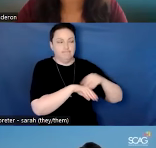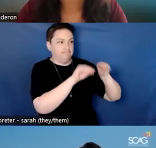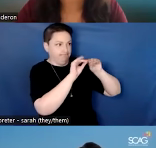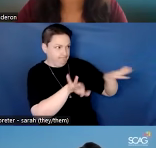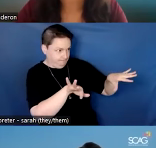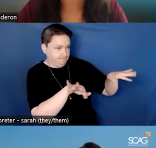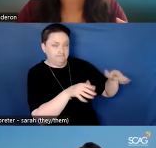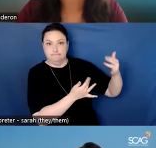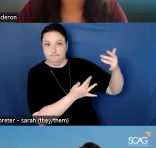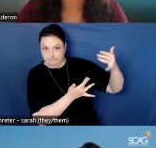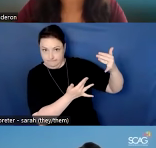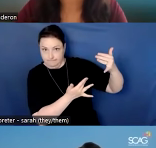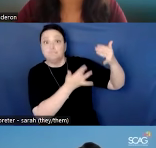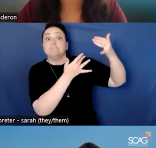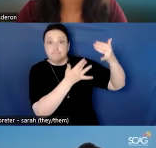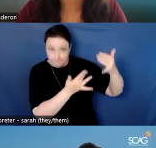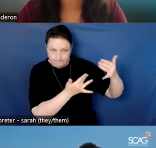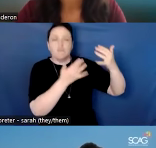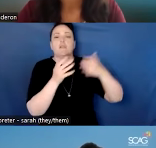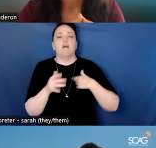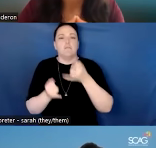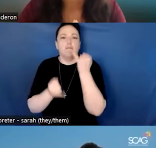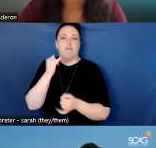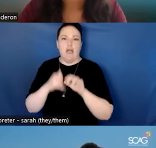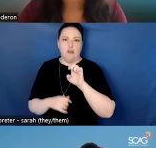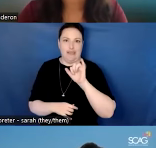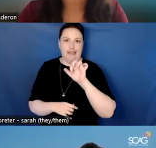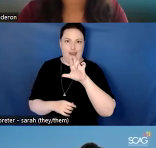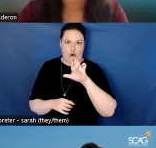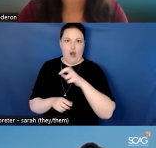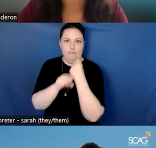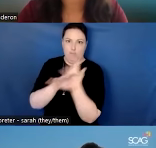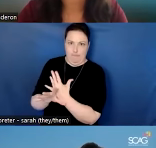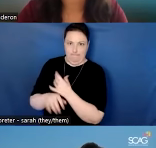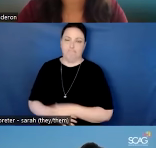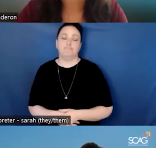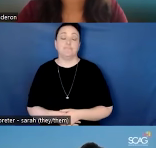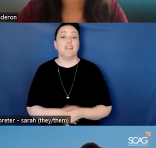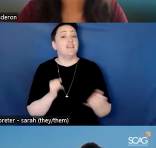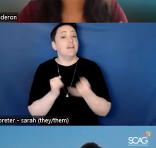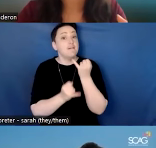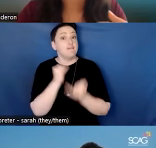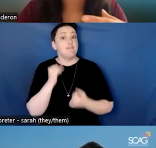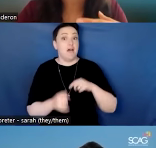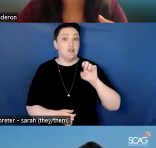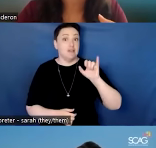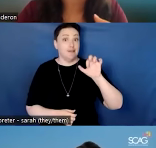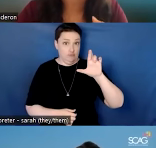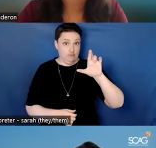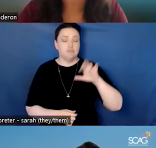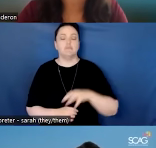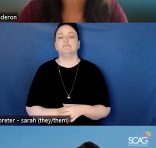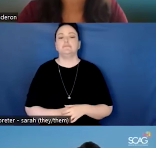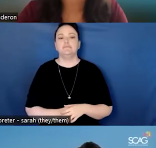then we begin preparation of the final EIR. So the final EIR is really the place where we will revise, correct,